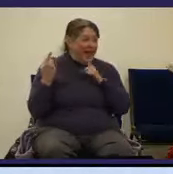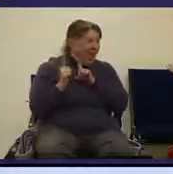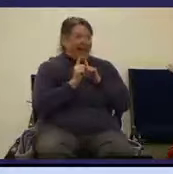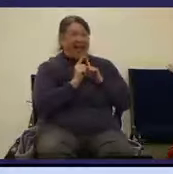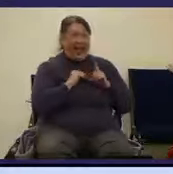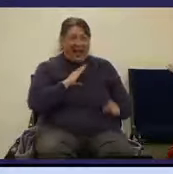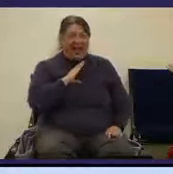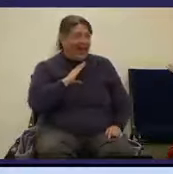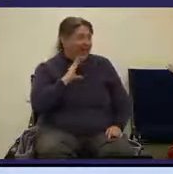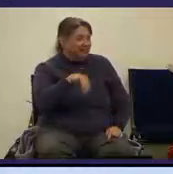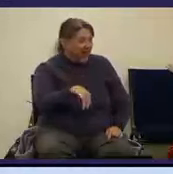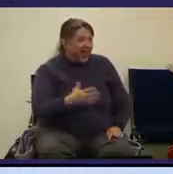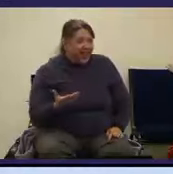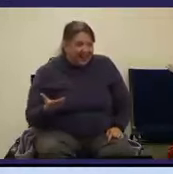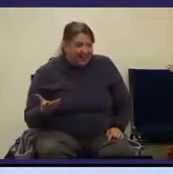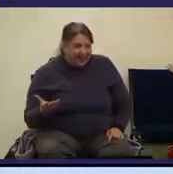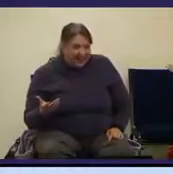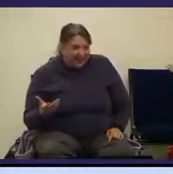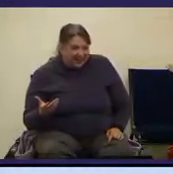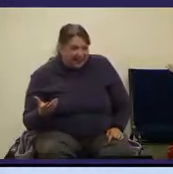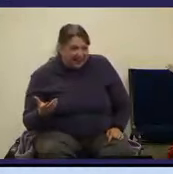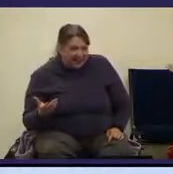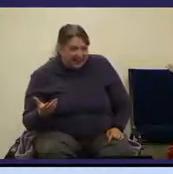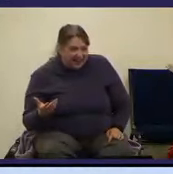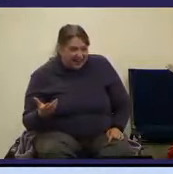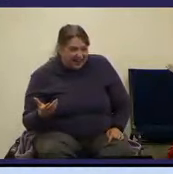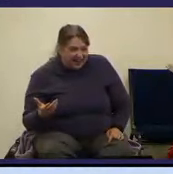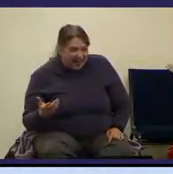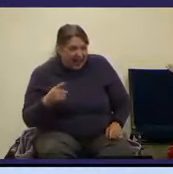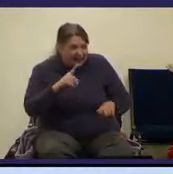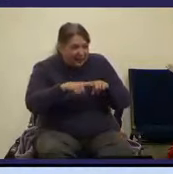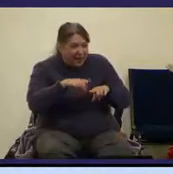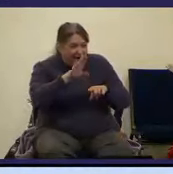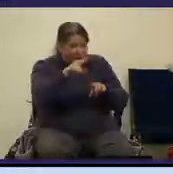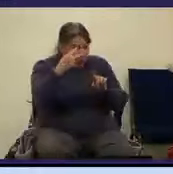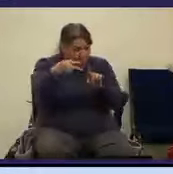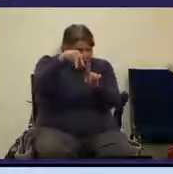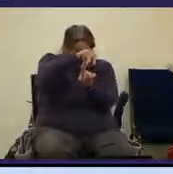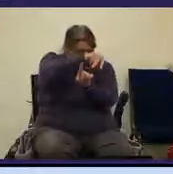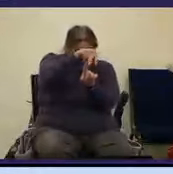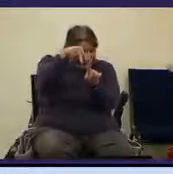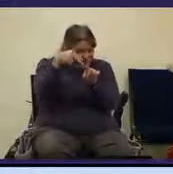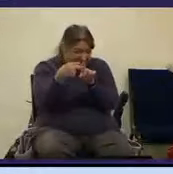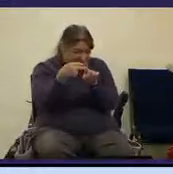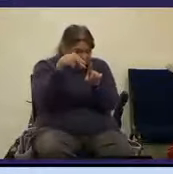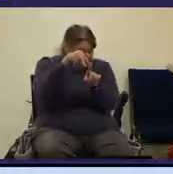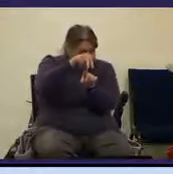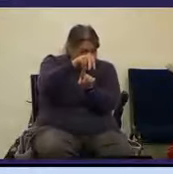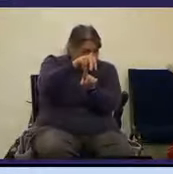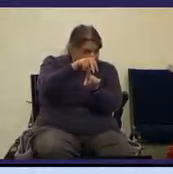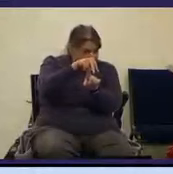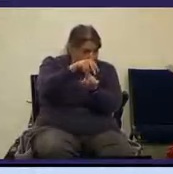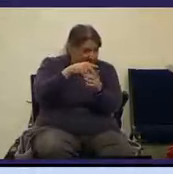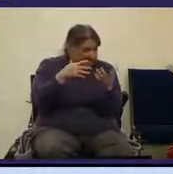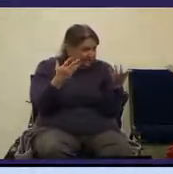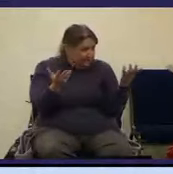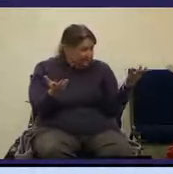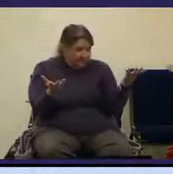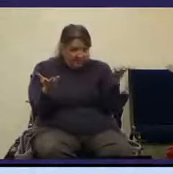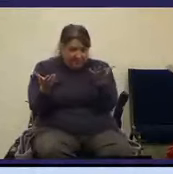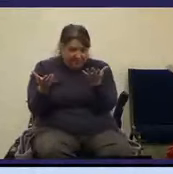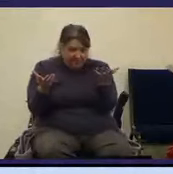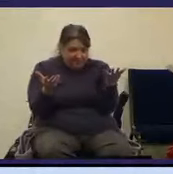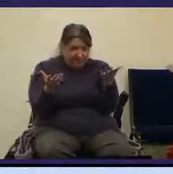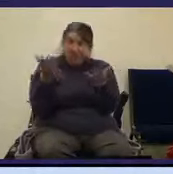That's how we work with that. It's all about mindset and perspective. The joy of the Lord